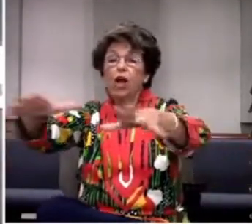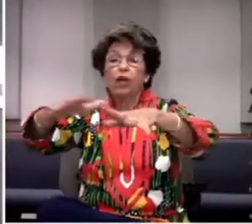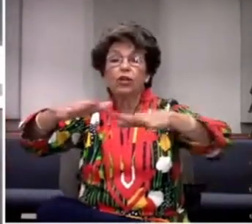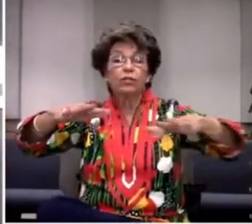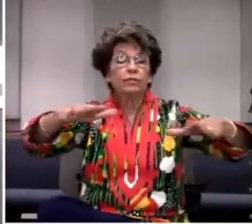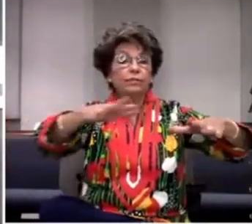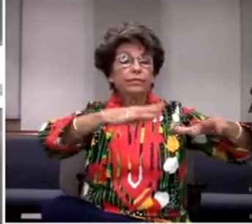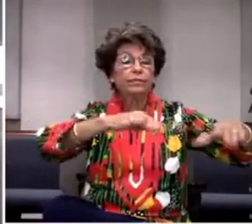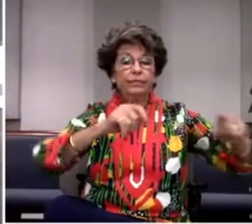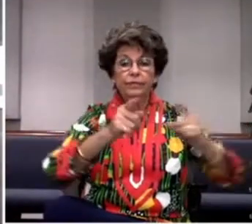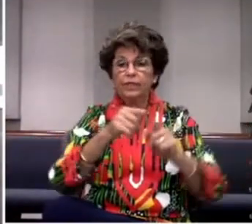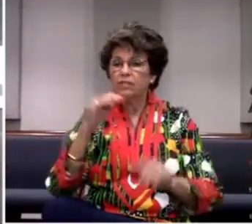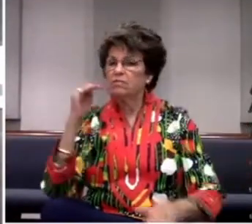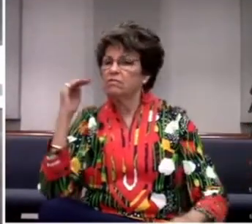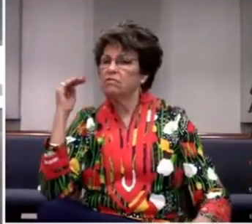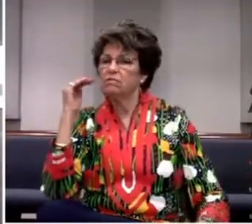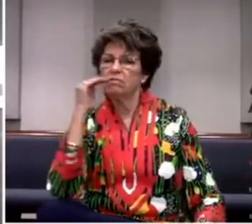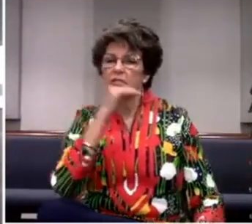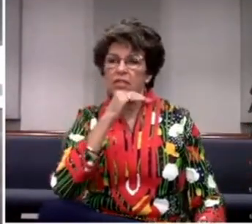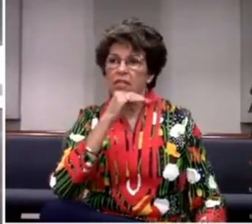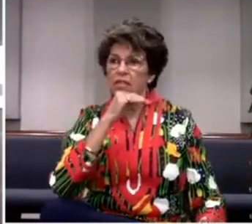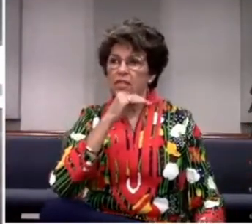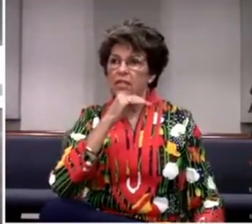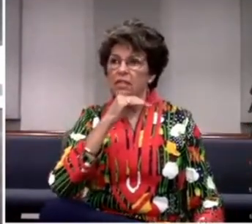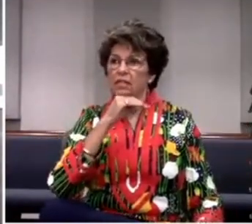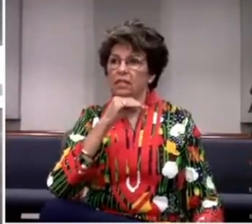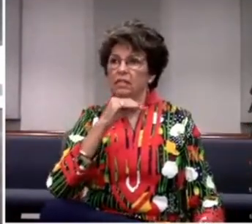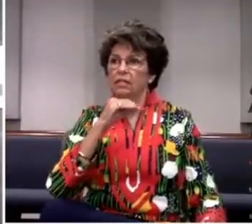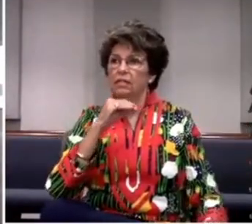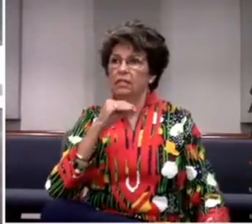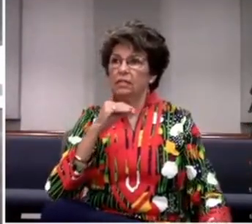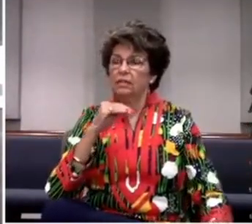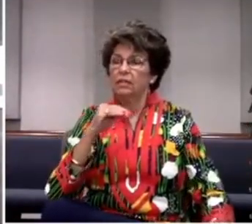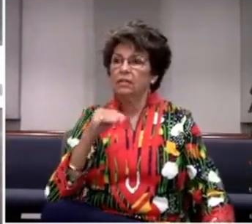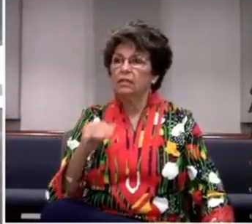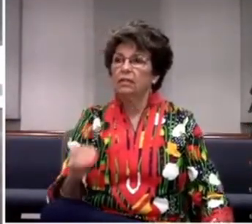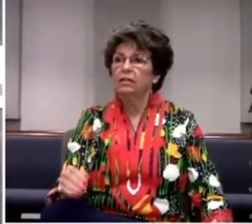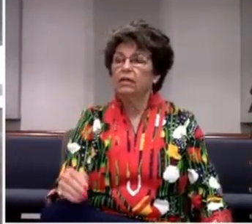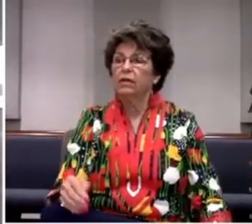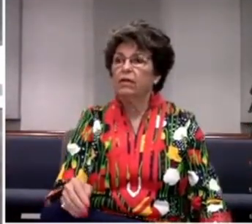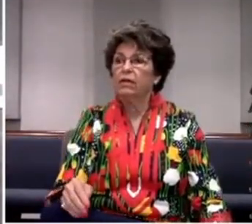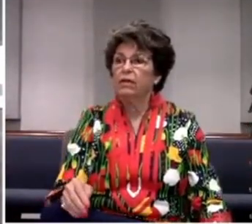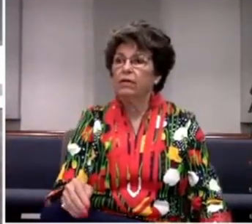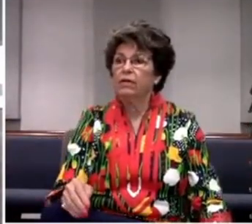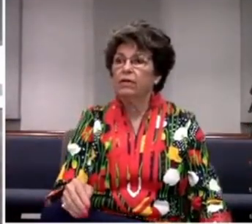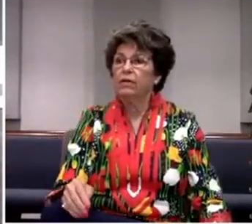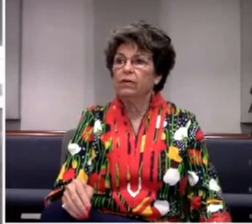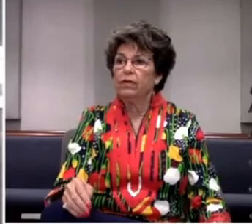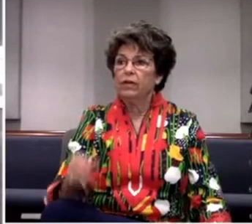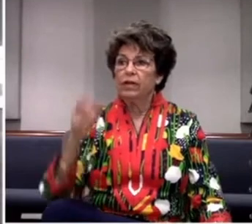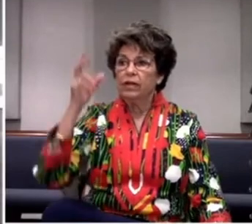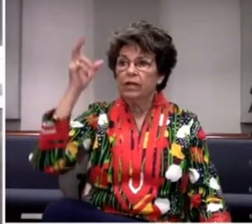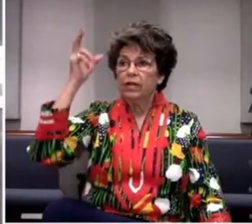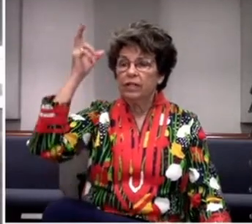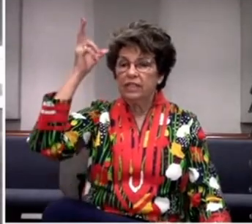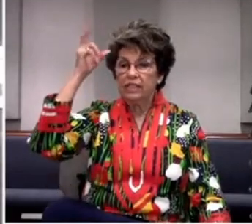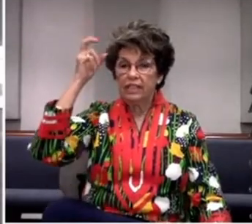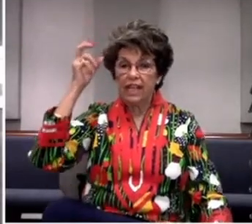Because he hates God. And by the way, Satan still hates God.